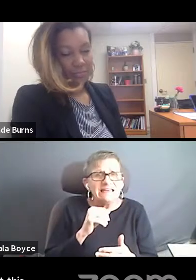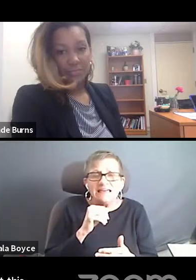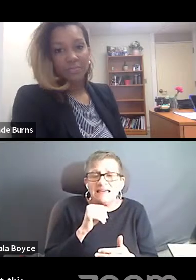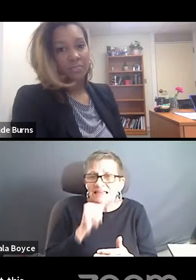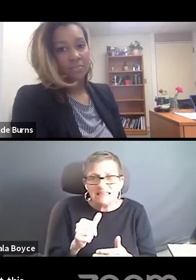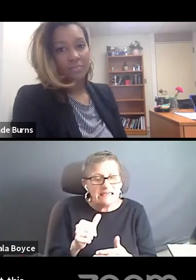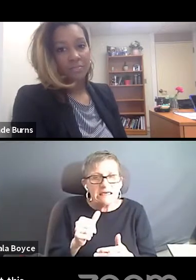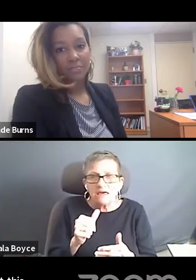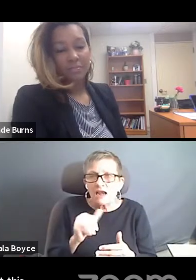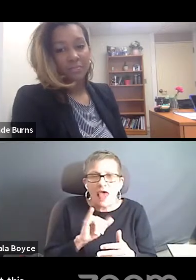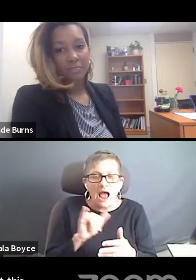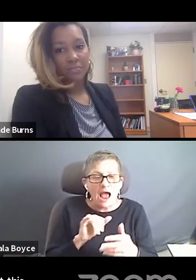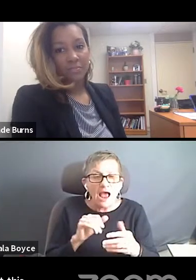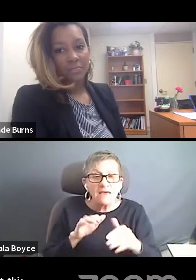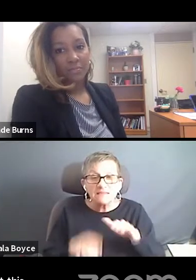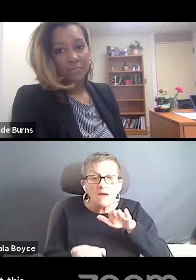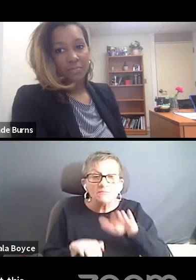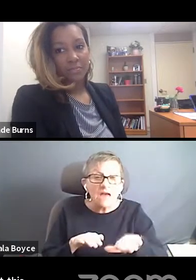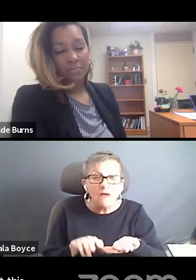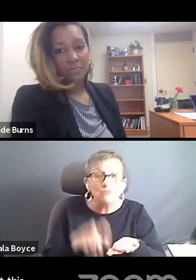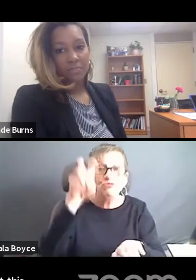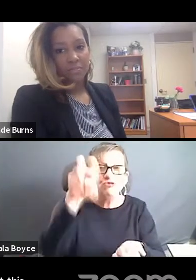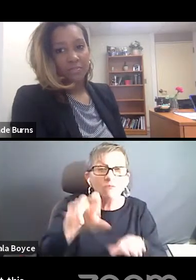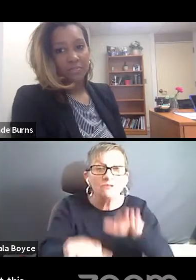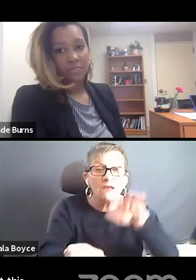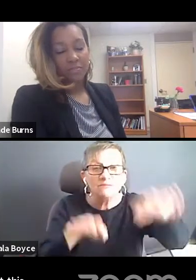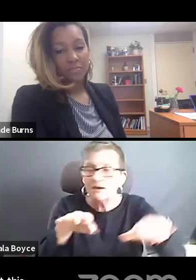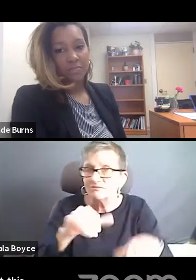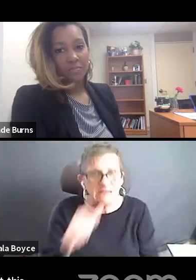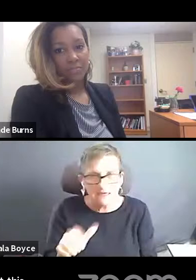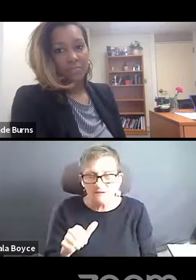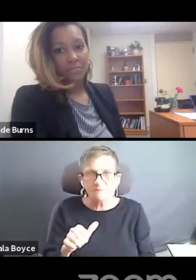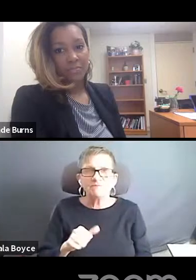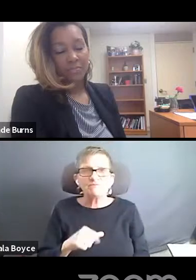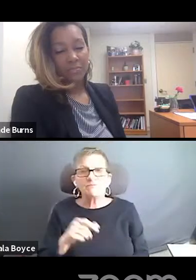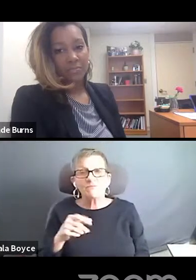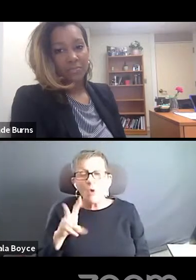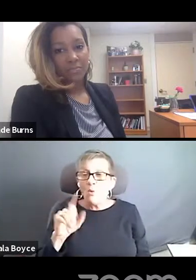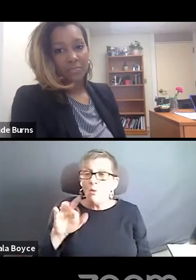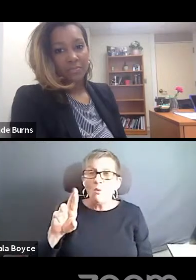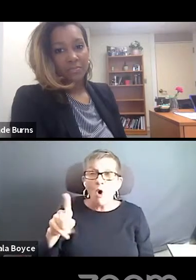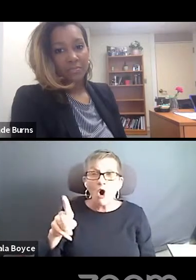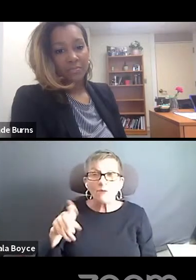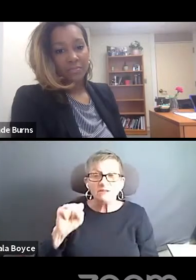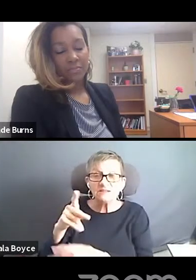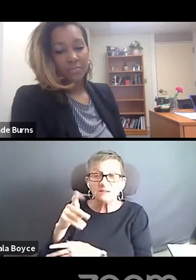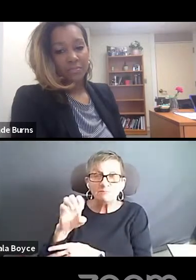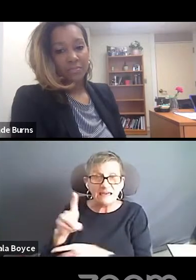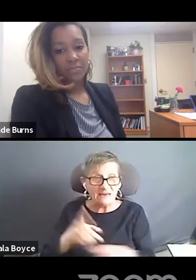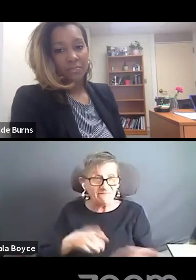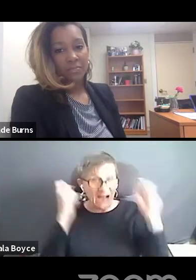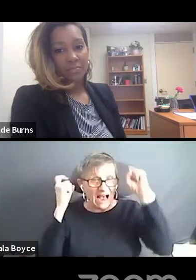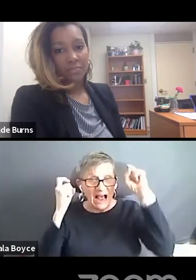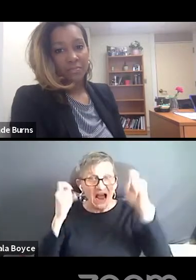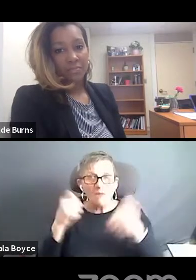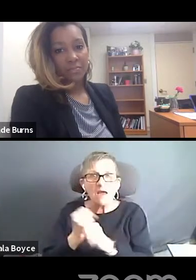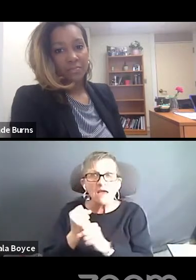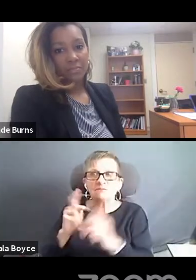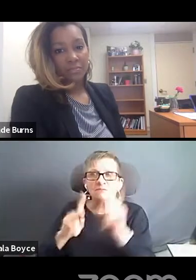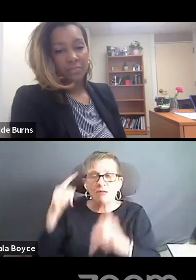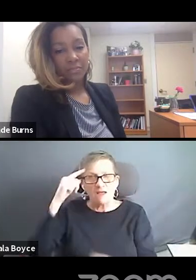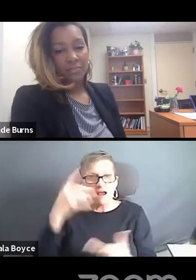steps. I think that warp speed gives people the impression that we skipped steps and that we don't have the information that we